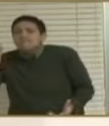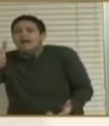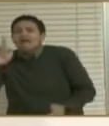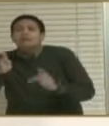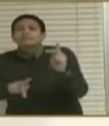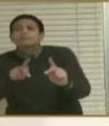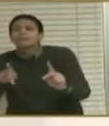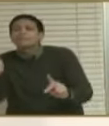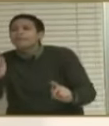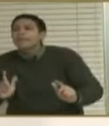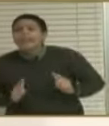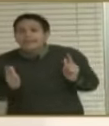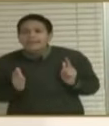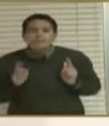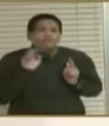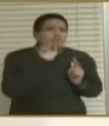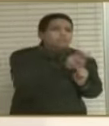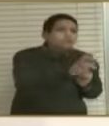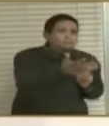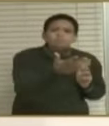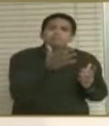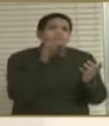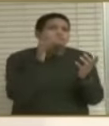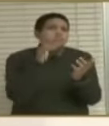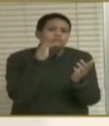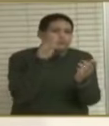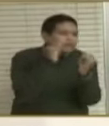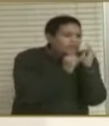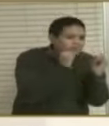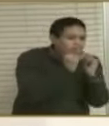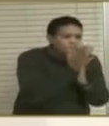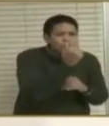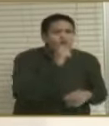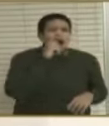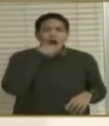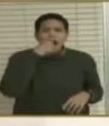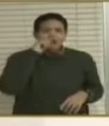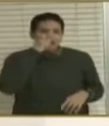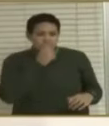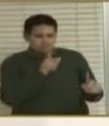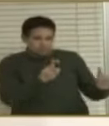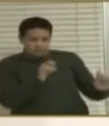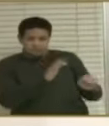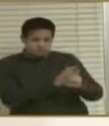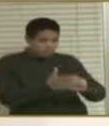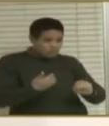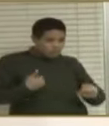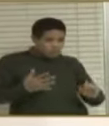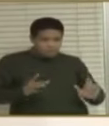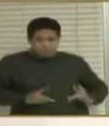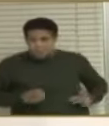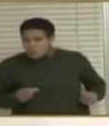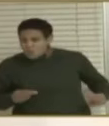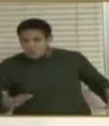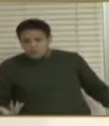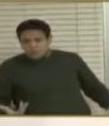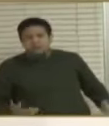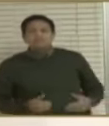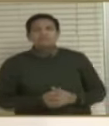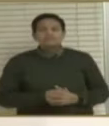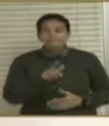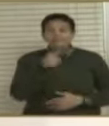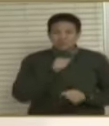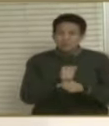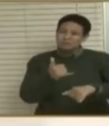individuals and to interview them and to collect samples from them. So the work is ongoing. So we can say